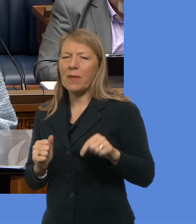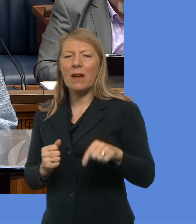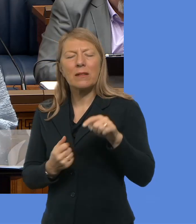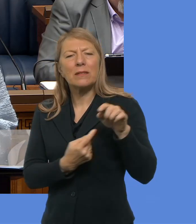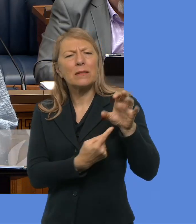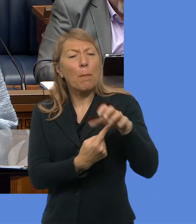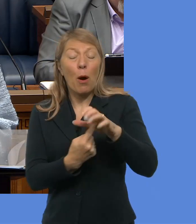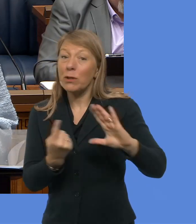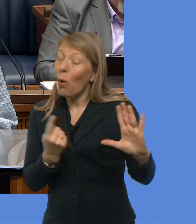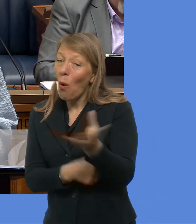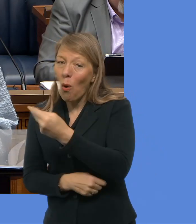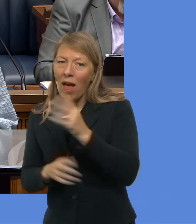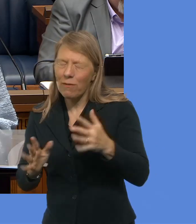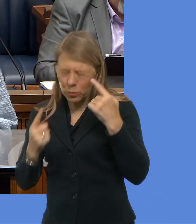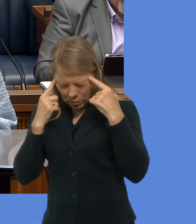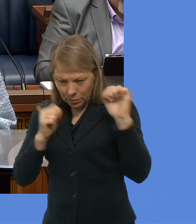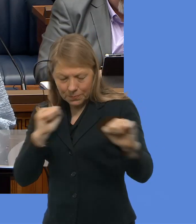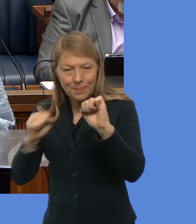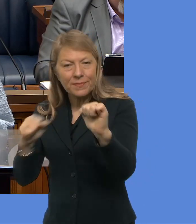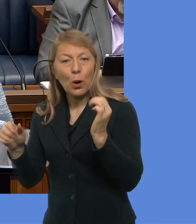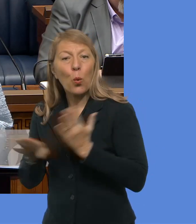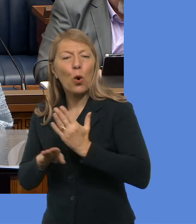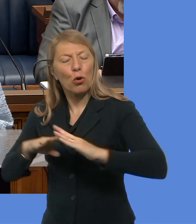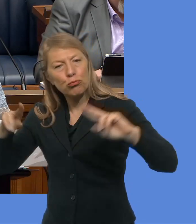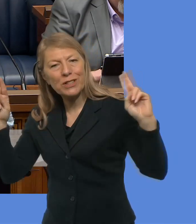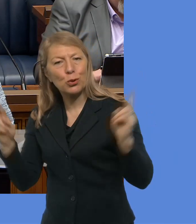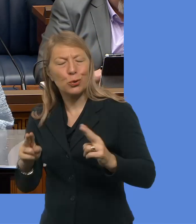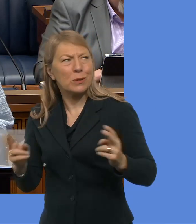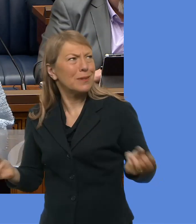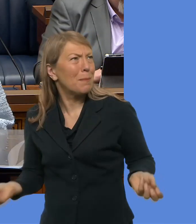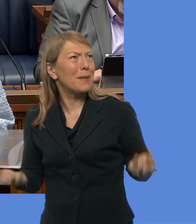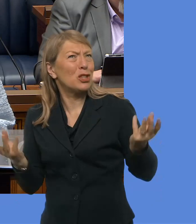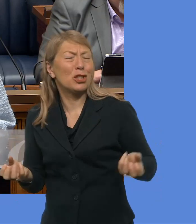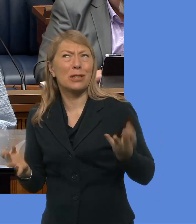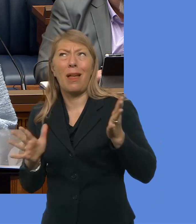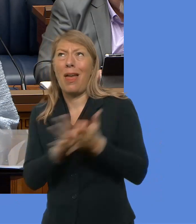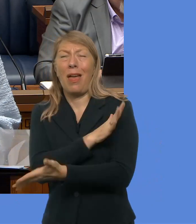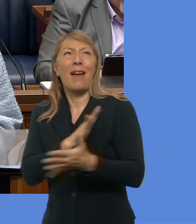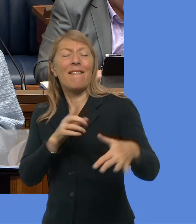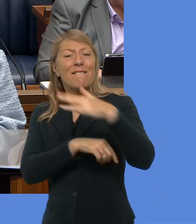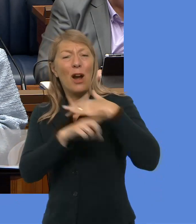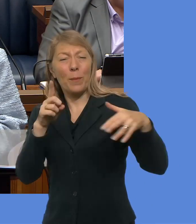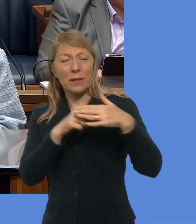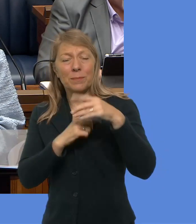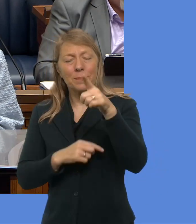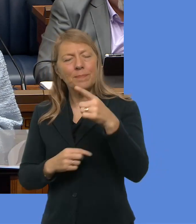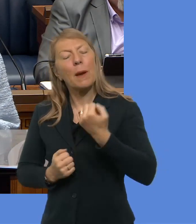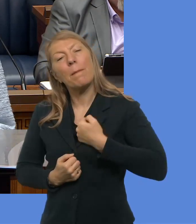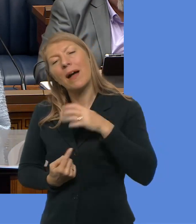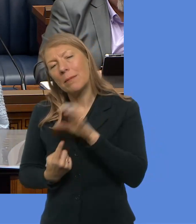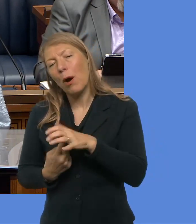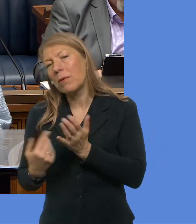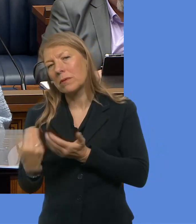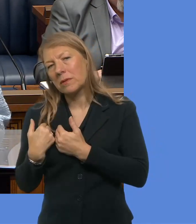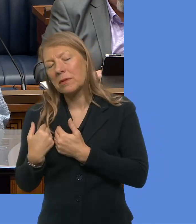procurement processes. In addition, my department also has a number of specific responsibilities, including taking forward a programme